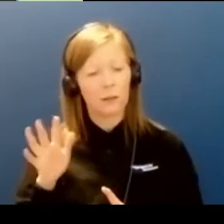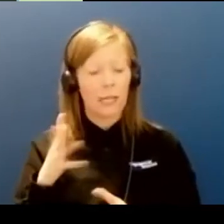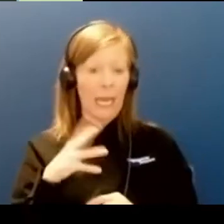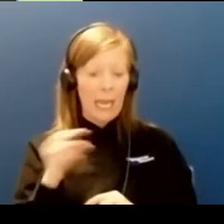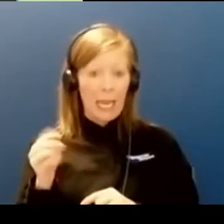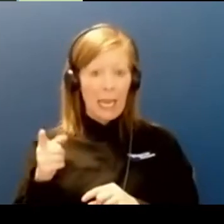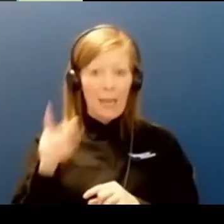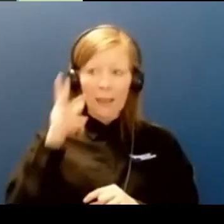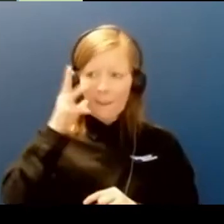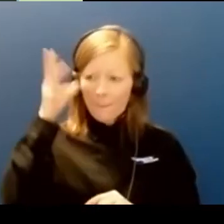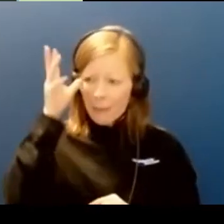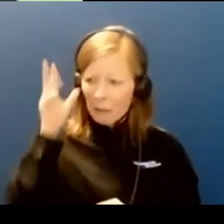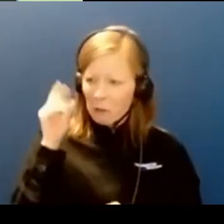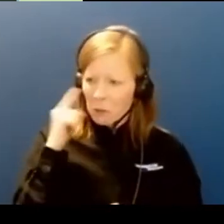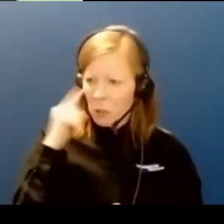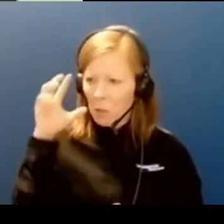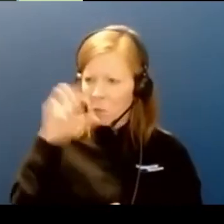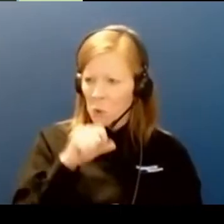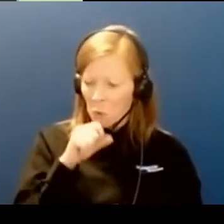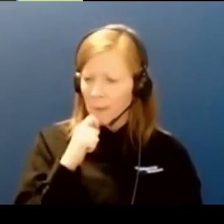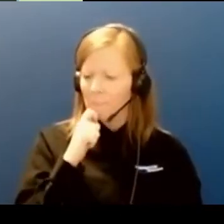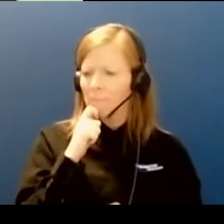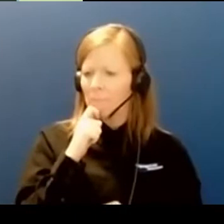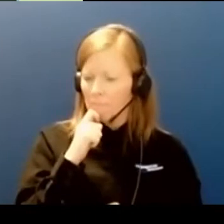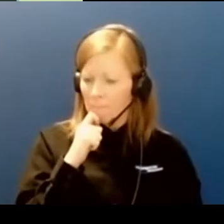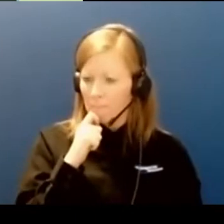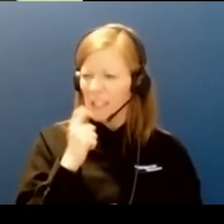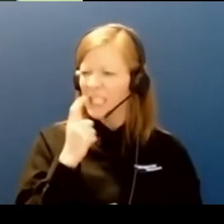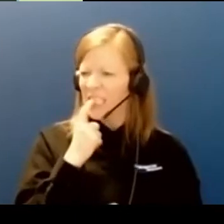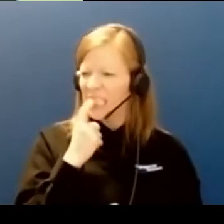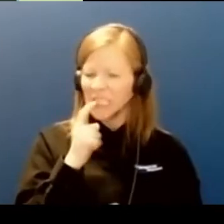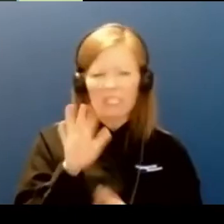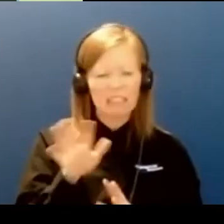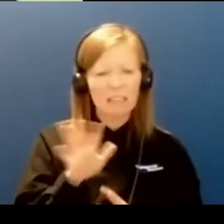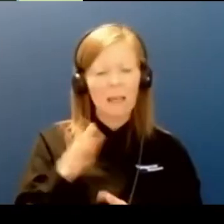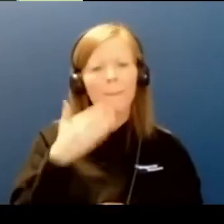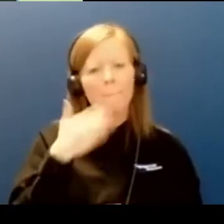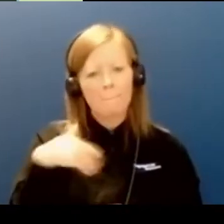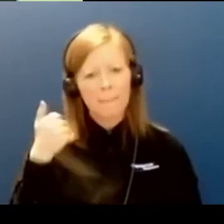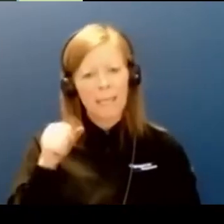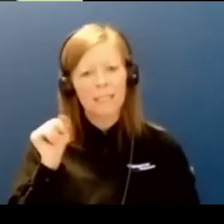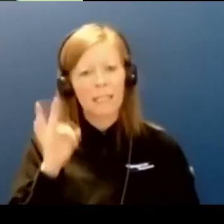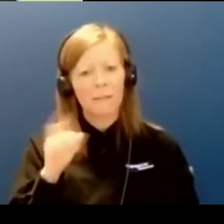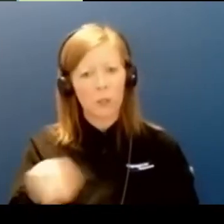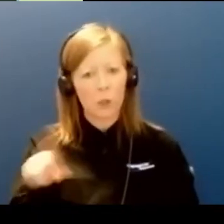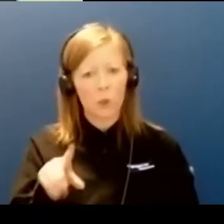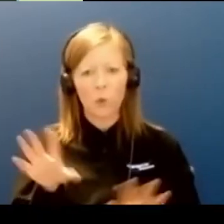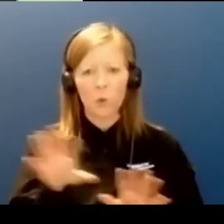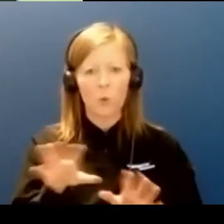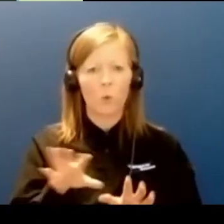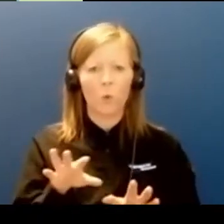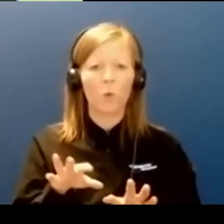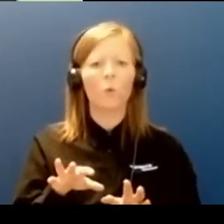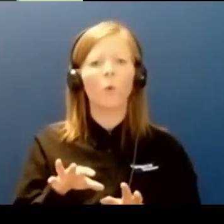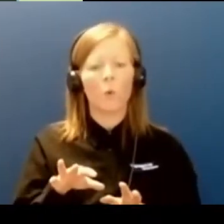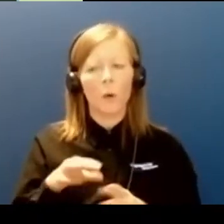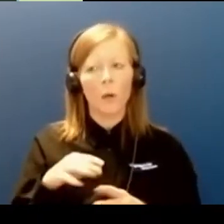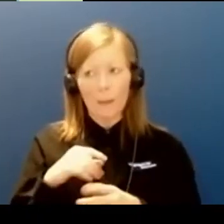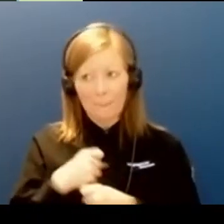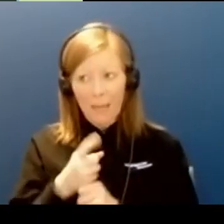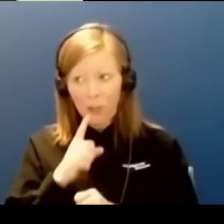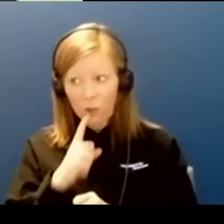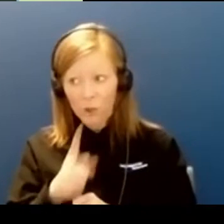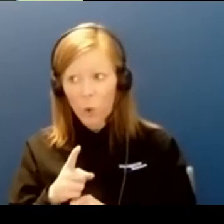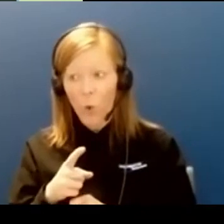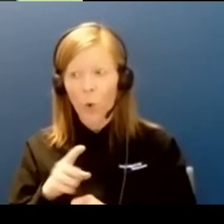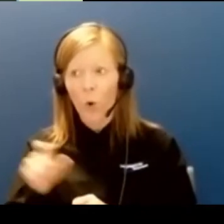the parents believe that it has to do with the teething, I think it's better if we exclude any other problem, and it's better